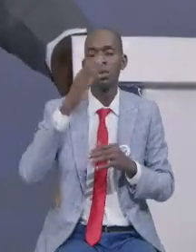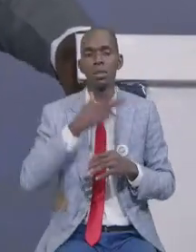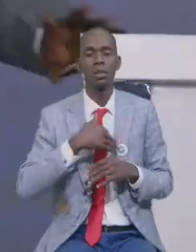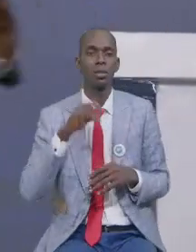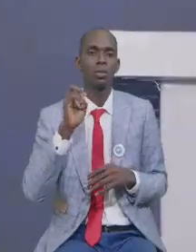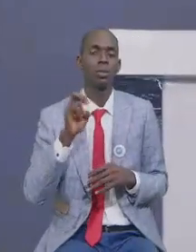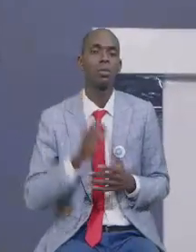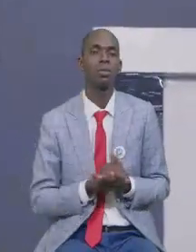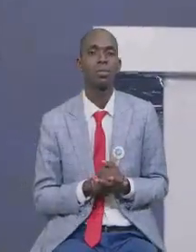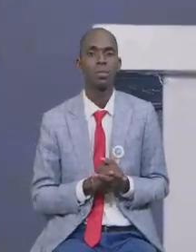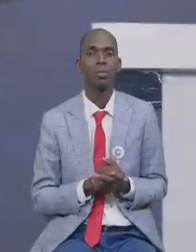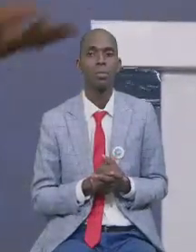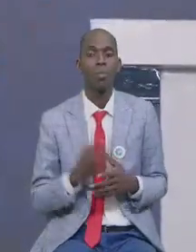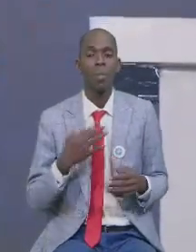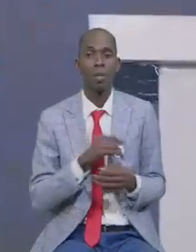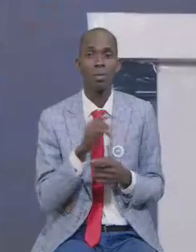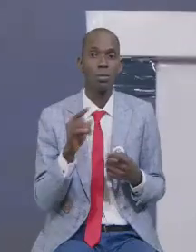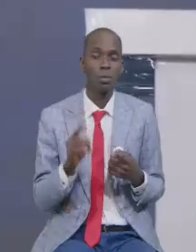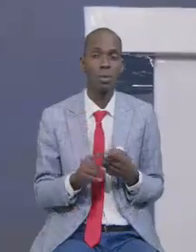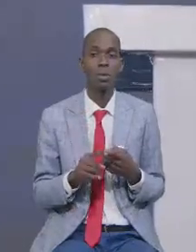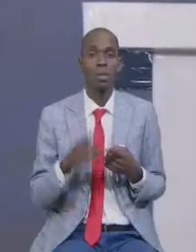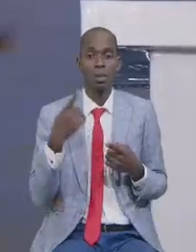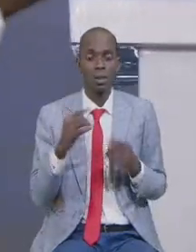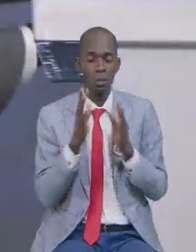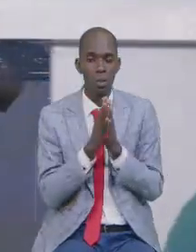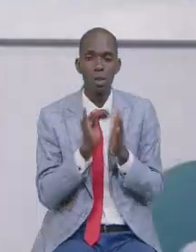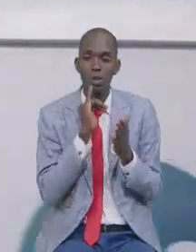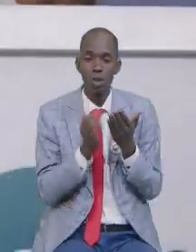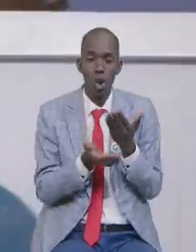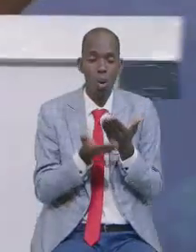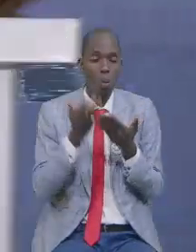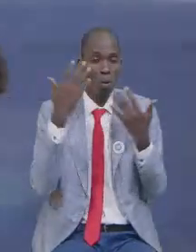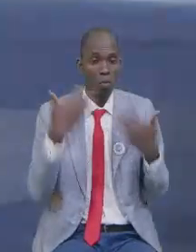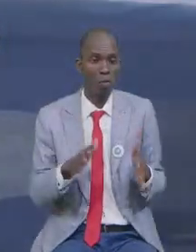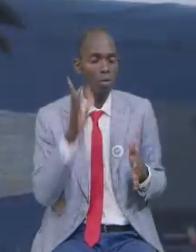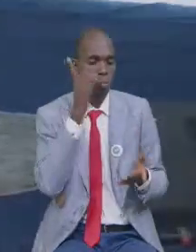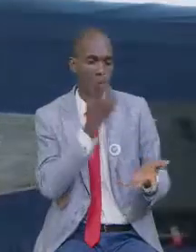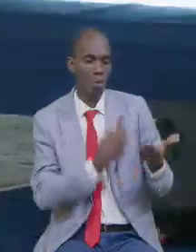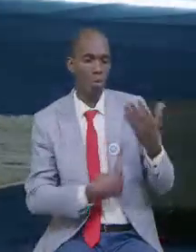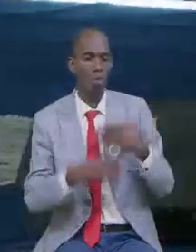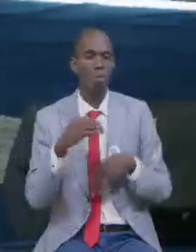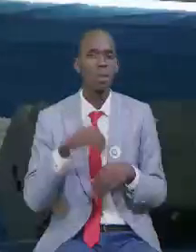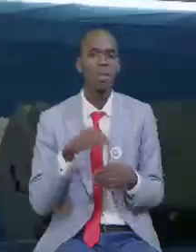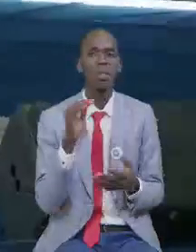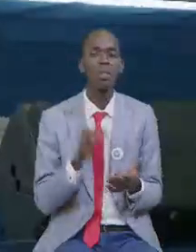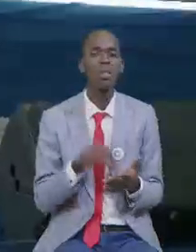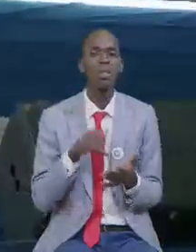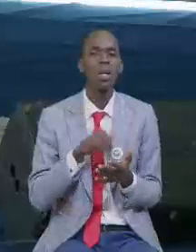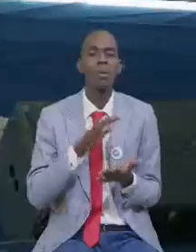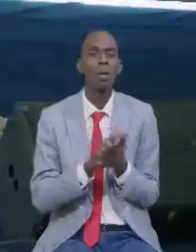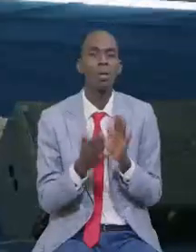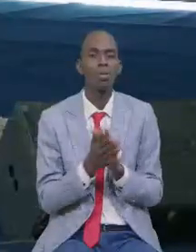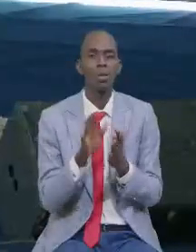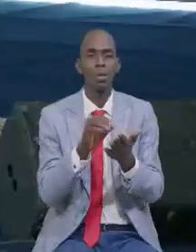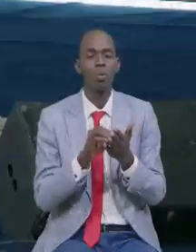And when the prayer is about to finish, then they will sneak in again. It has become a habit. But you